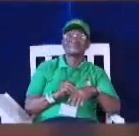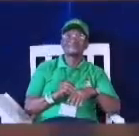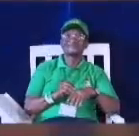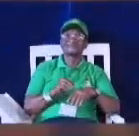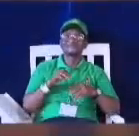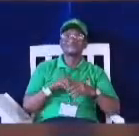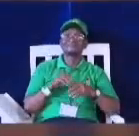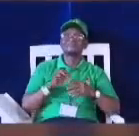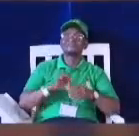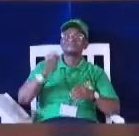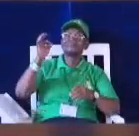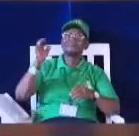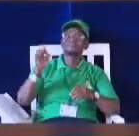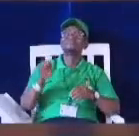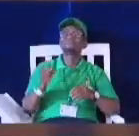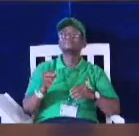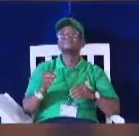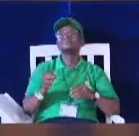the spiritual realm,